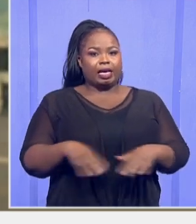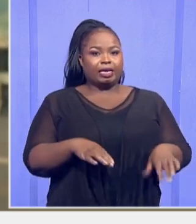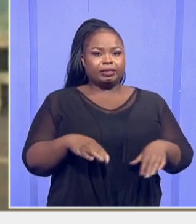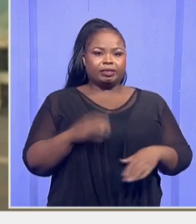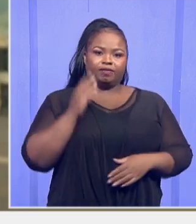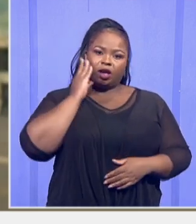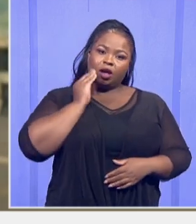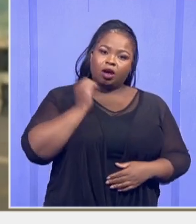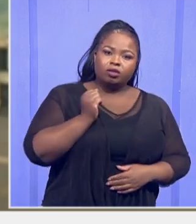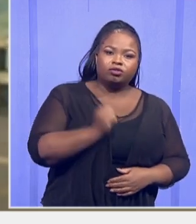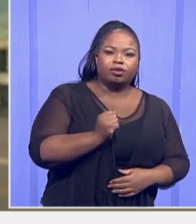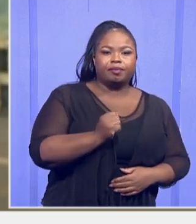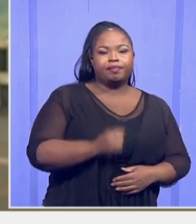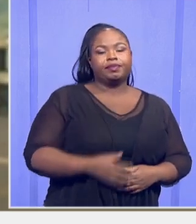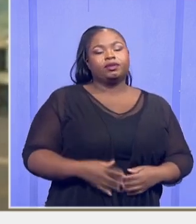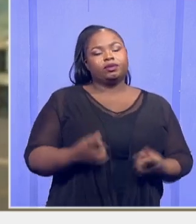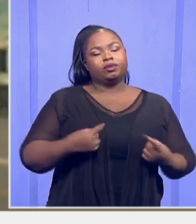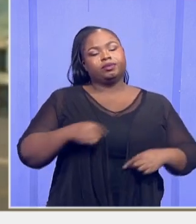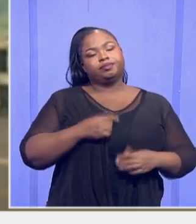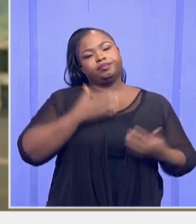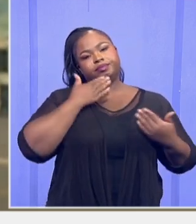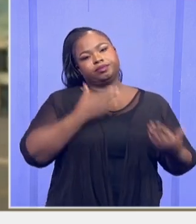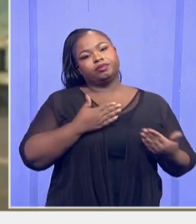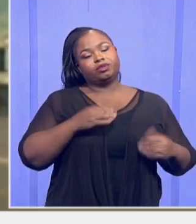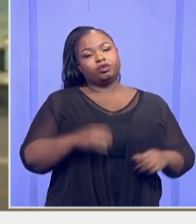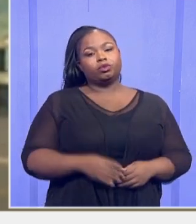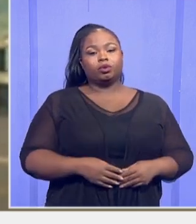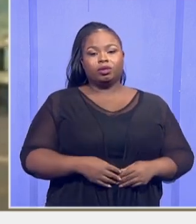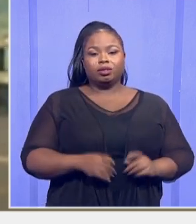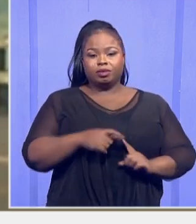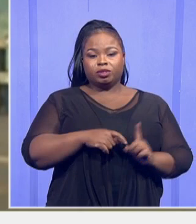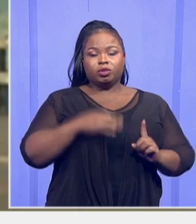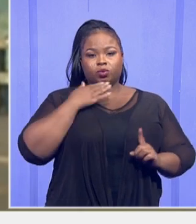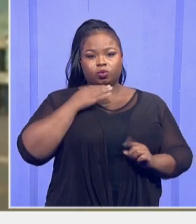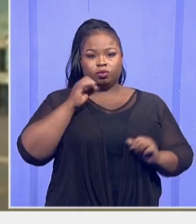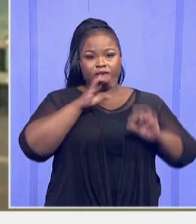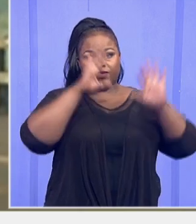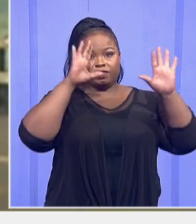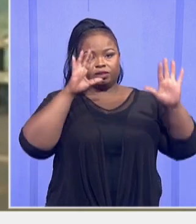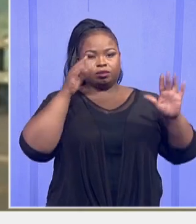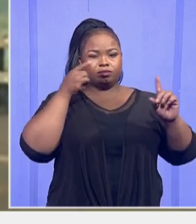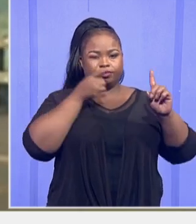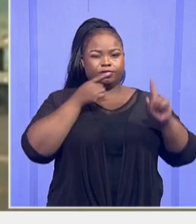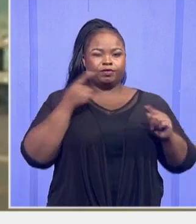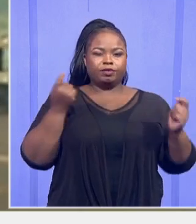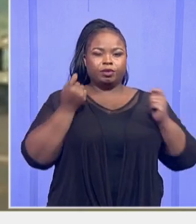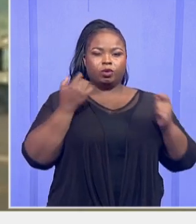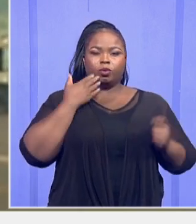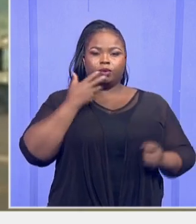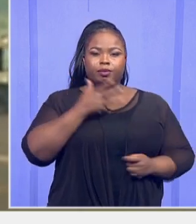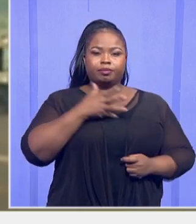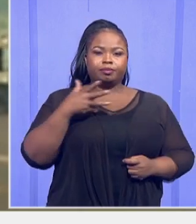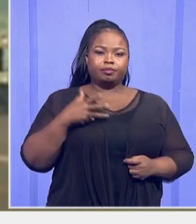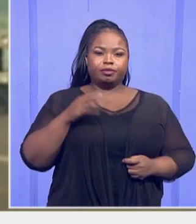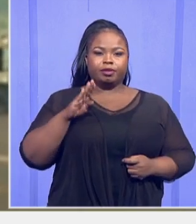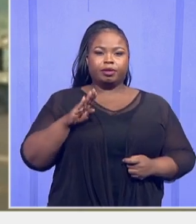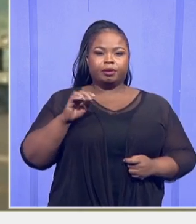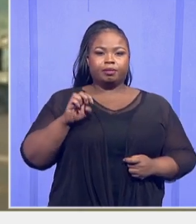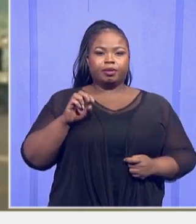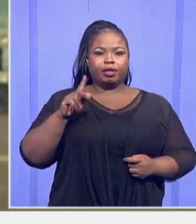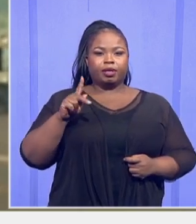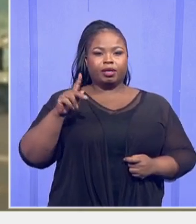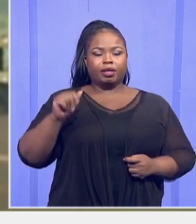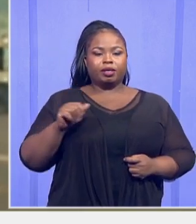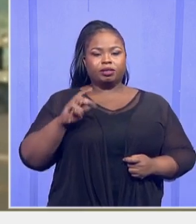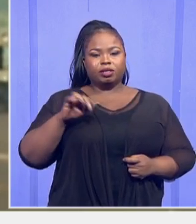to be thankful to the vision bearer of this particular event, who is Mama Becca Ntsamwisi, because she's the brain